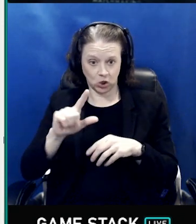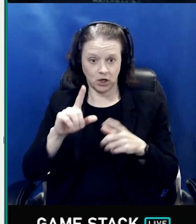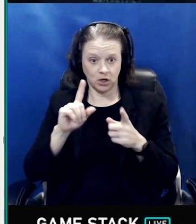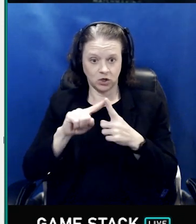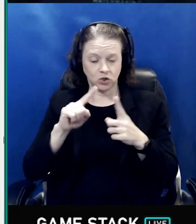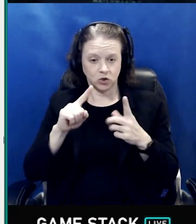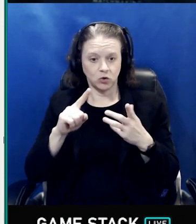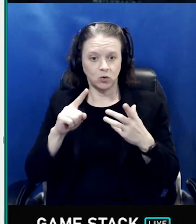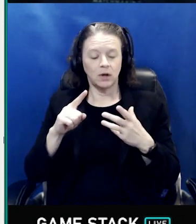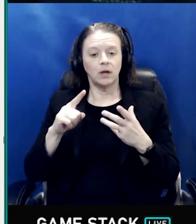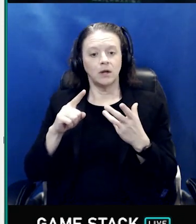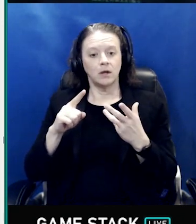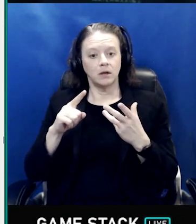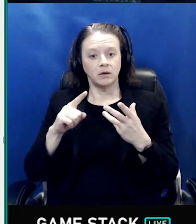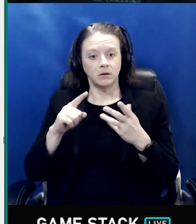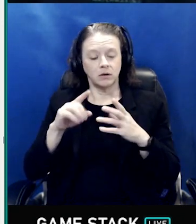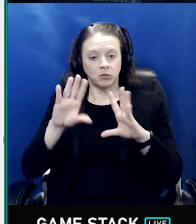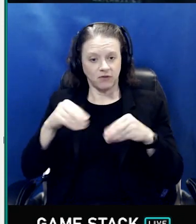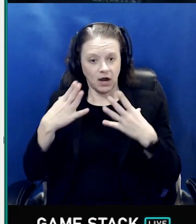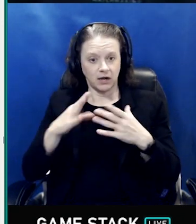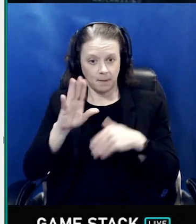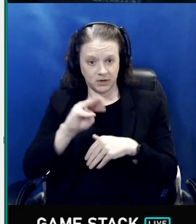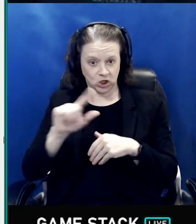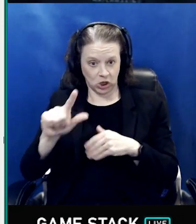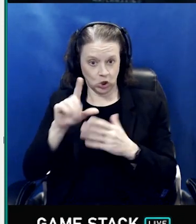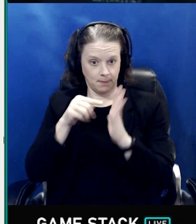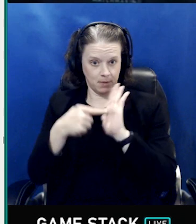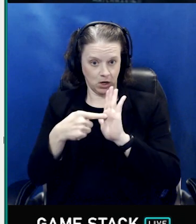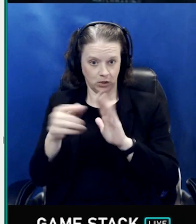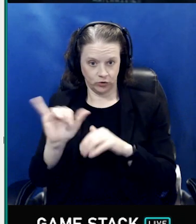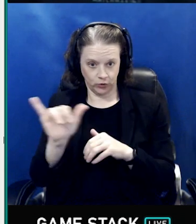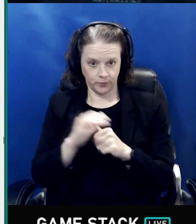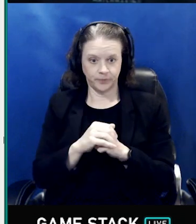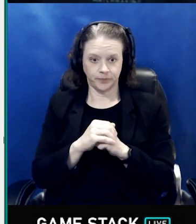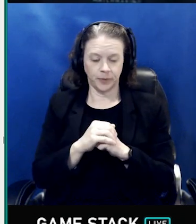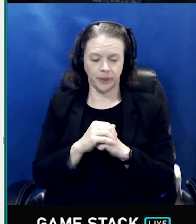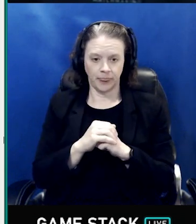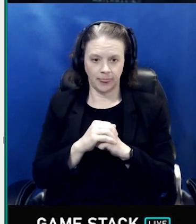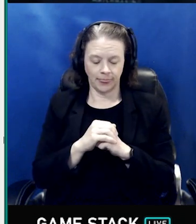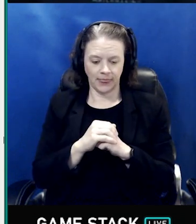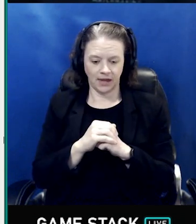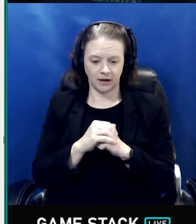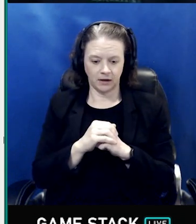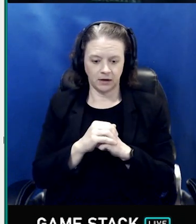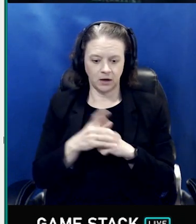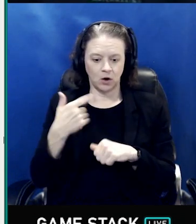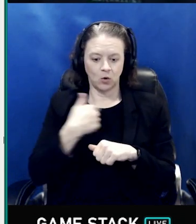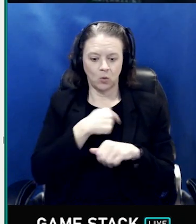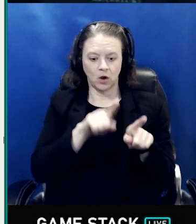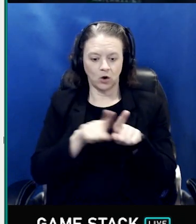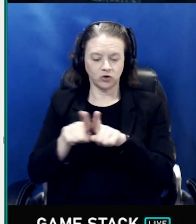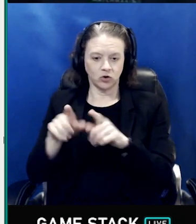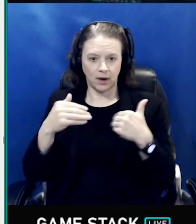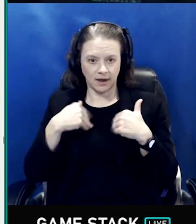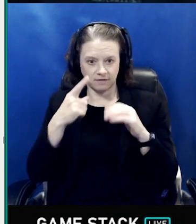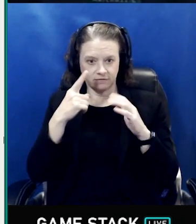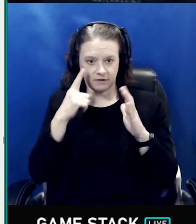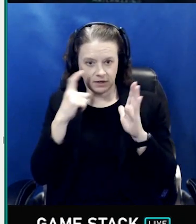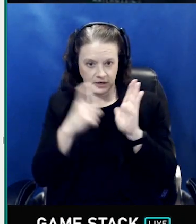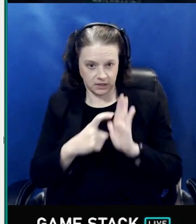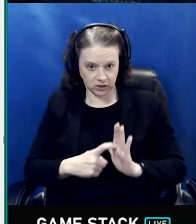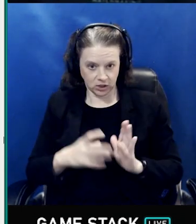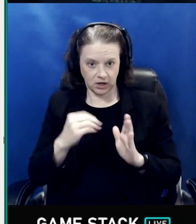it. In nervous scenario like a gaming user analysis object detection, we can use machine learning